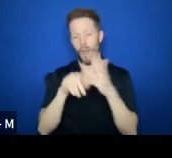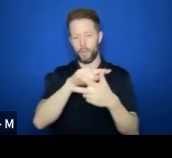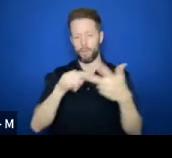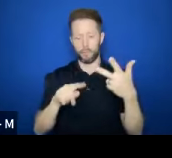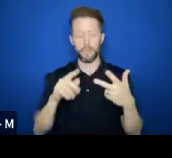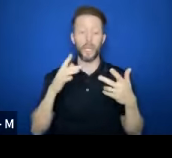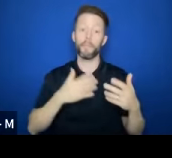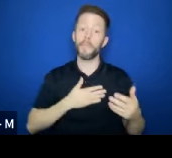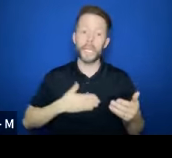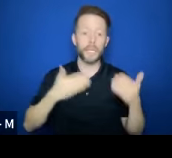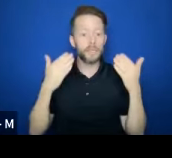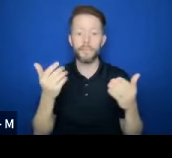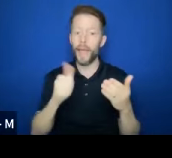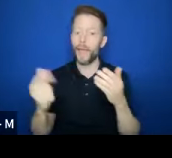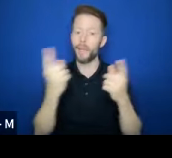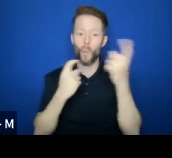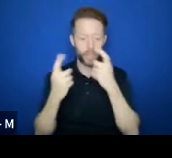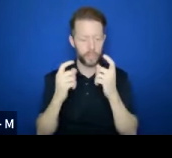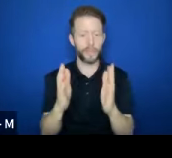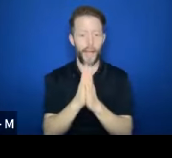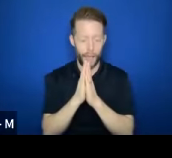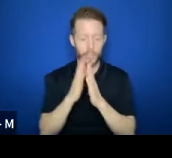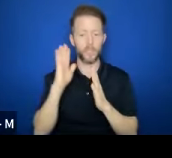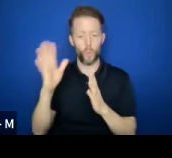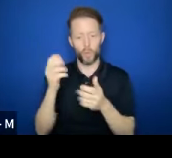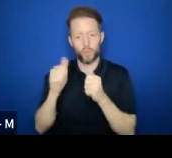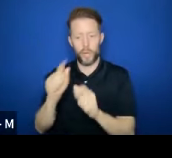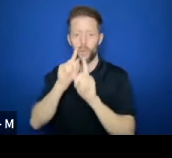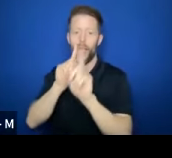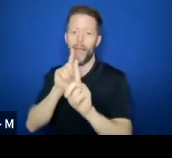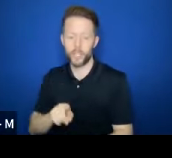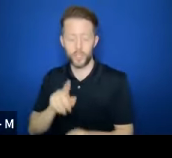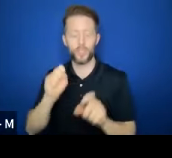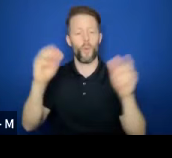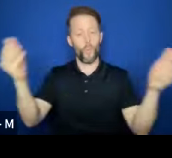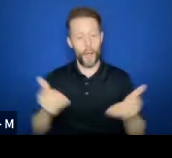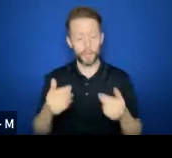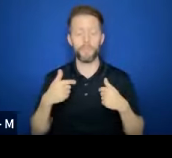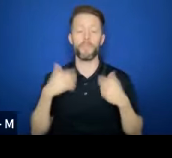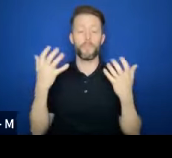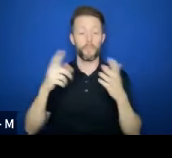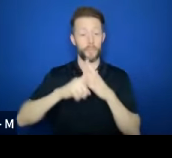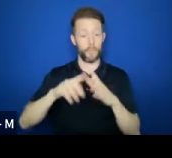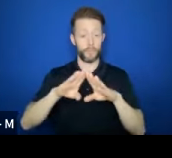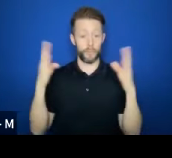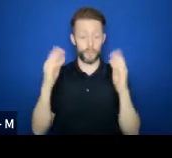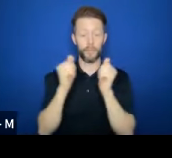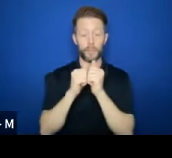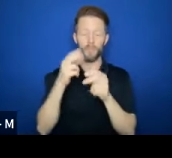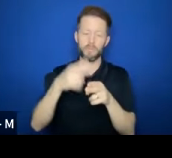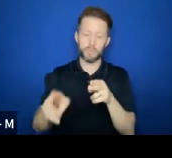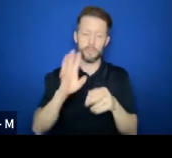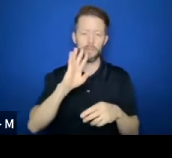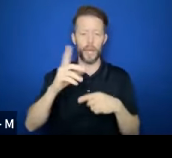ask any questions in the chat. We'll get those and we'll try our best to address them. So welcome. So I'm going to start really quickly by talking a